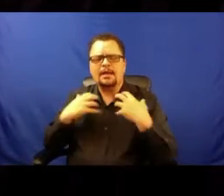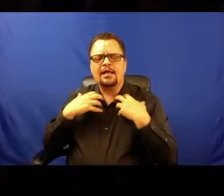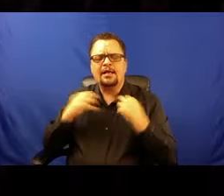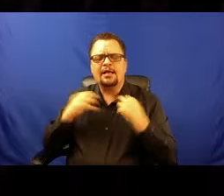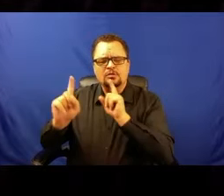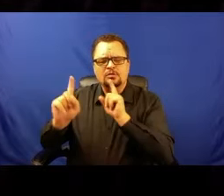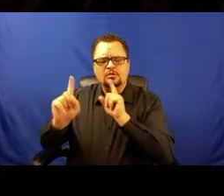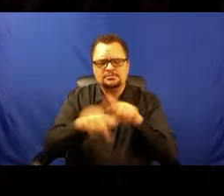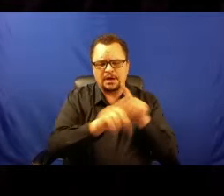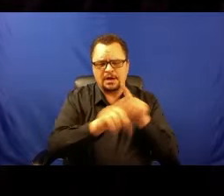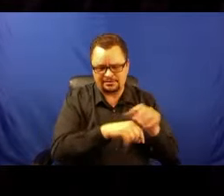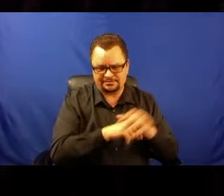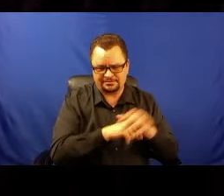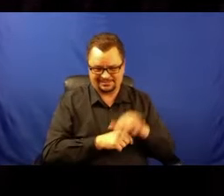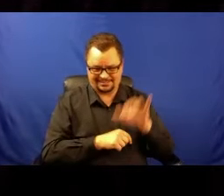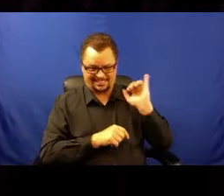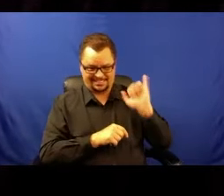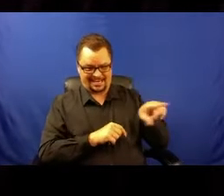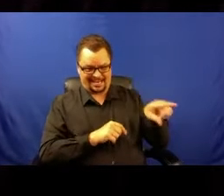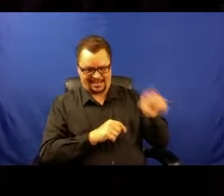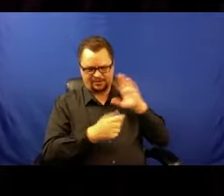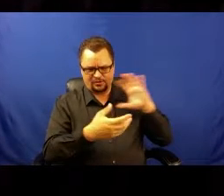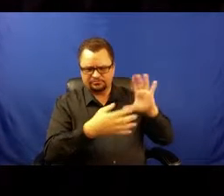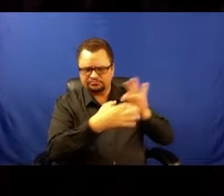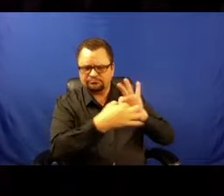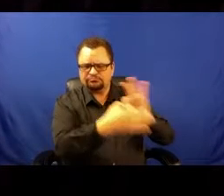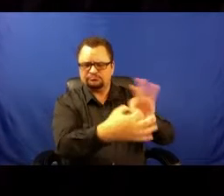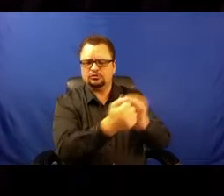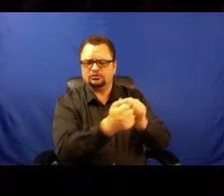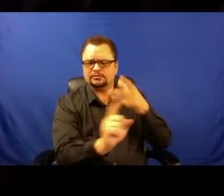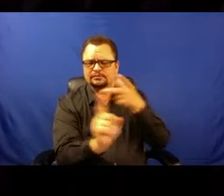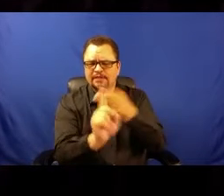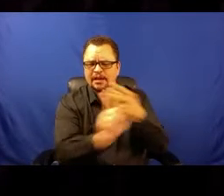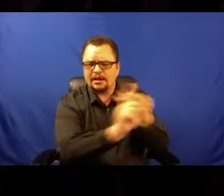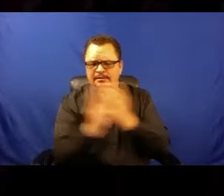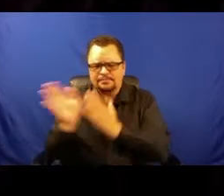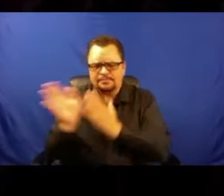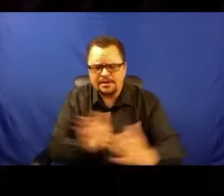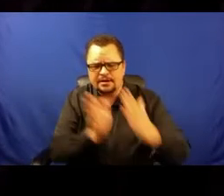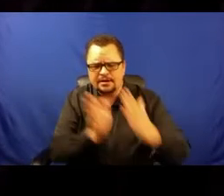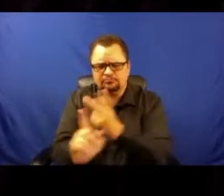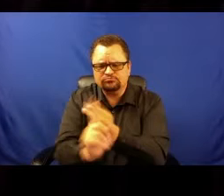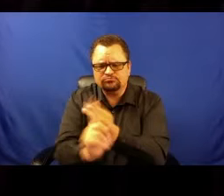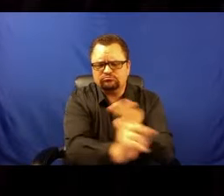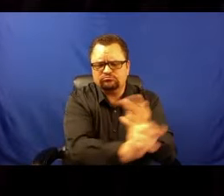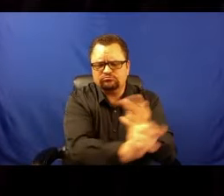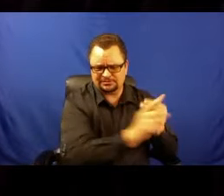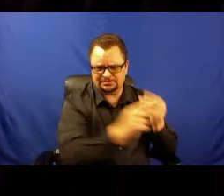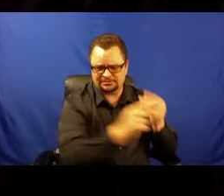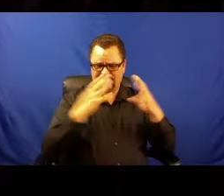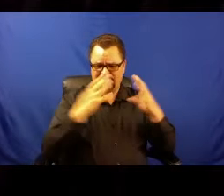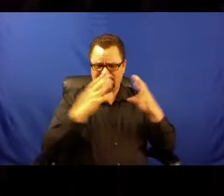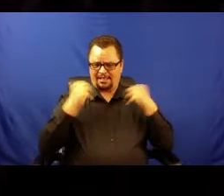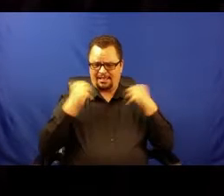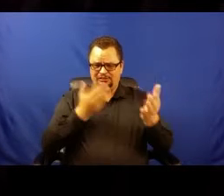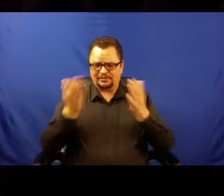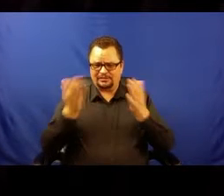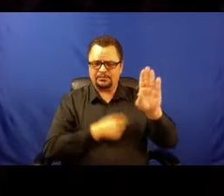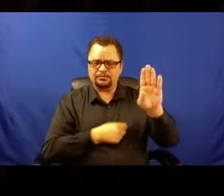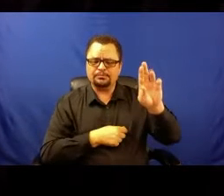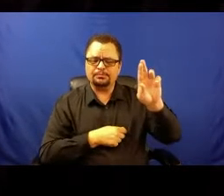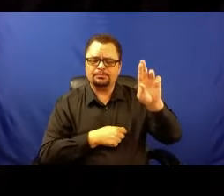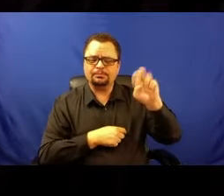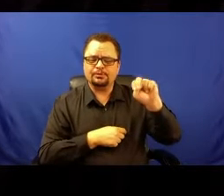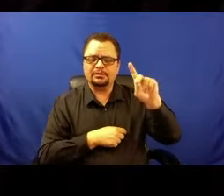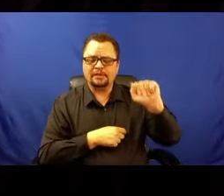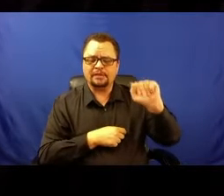planning, and that is our health services director, Brenda Heimbach, as well as Christy Durbin. Carrie learned some of our nurses that